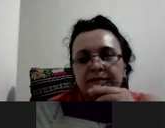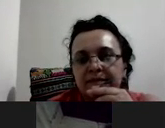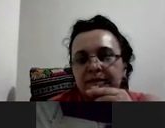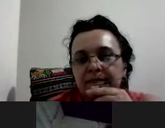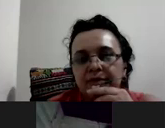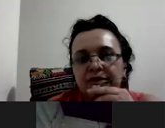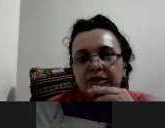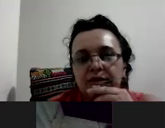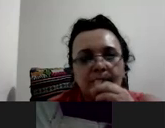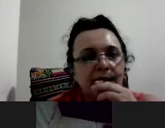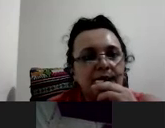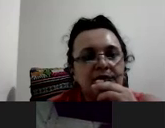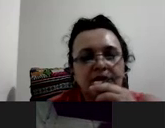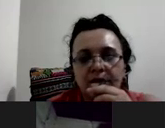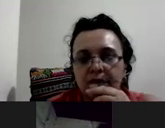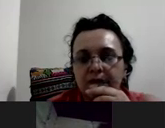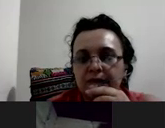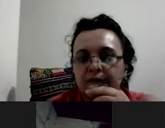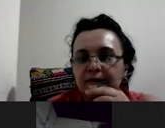Brochure. Portobello.